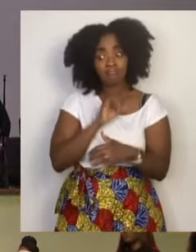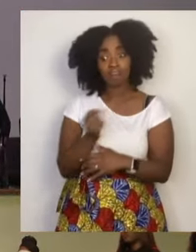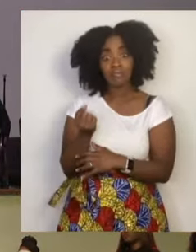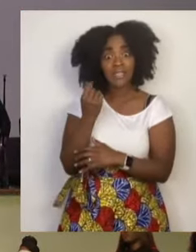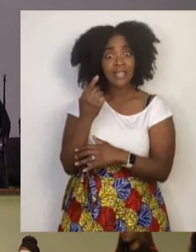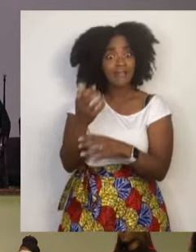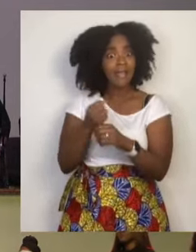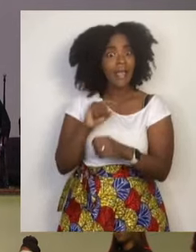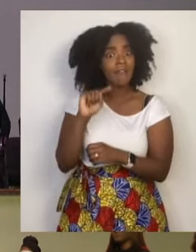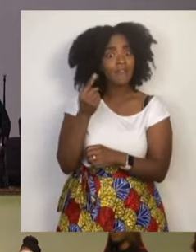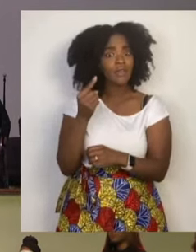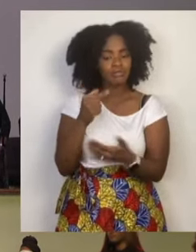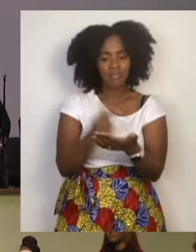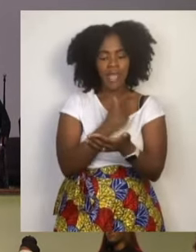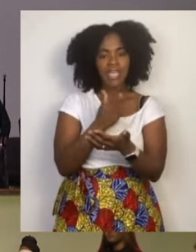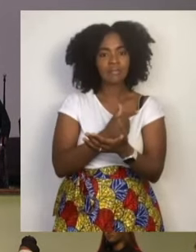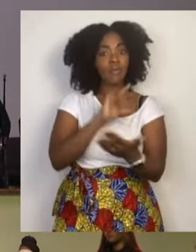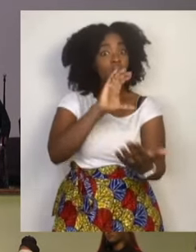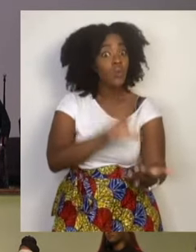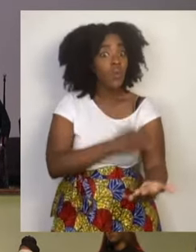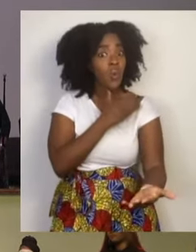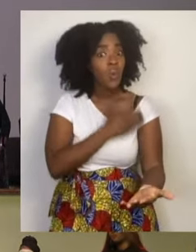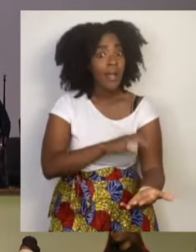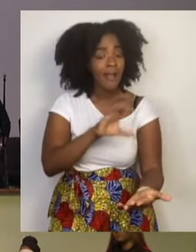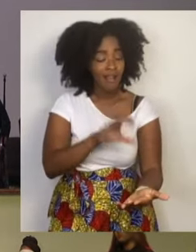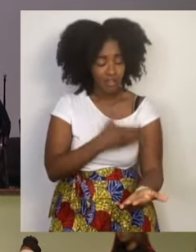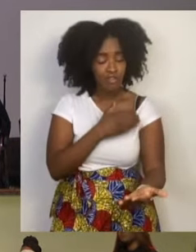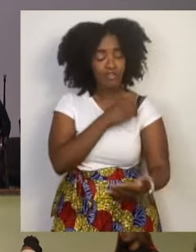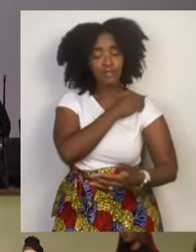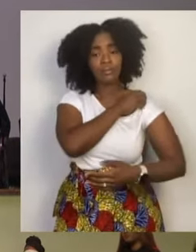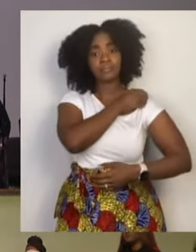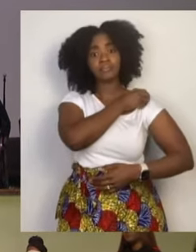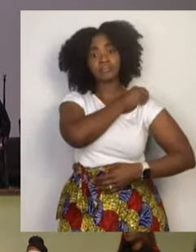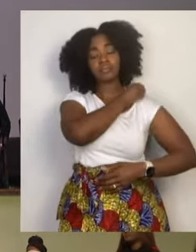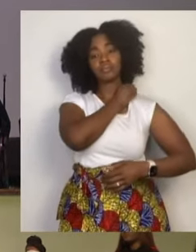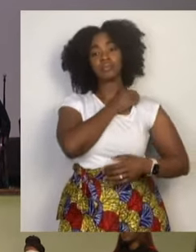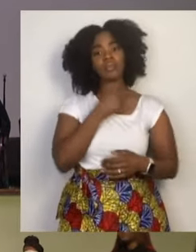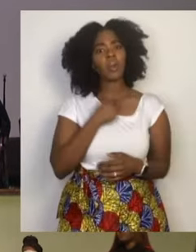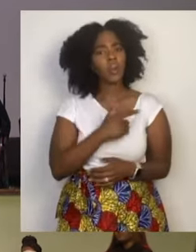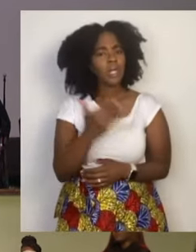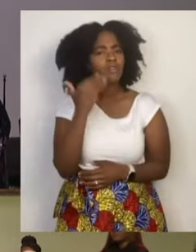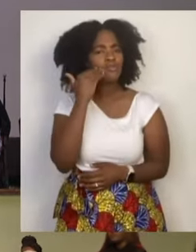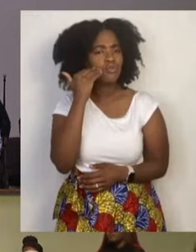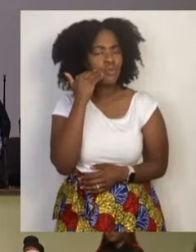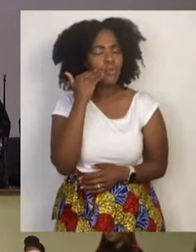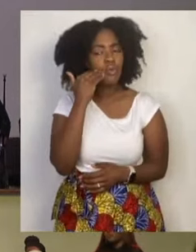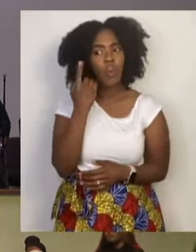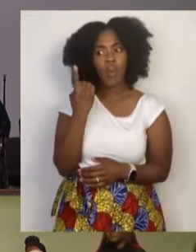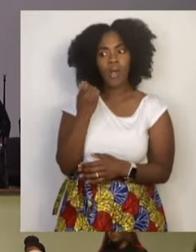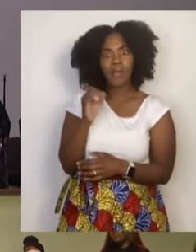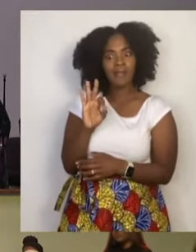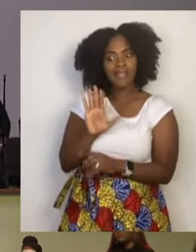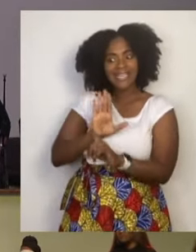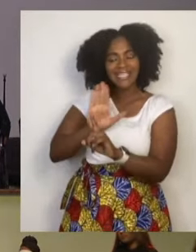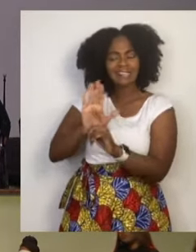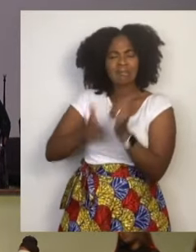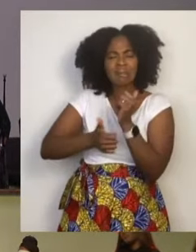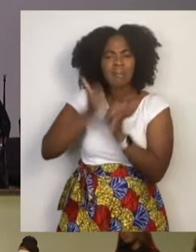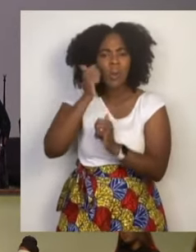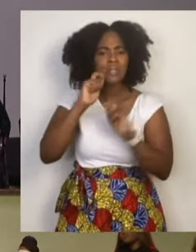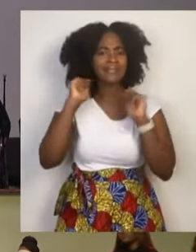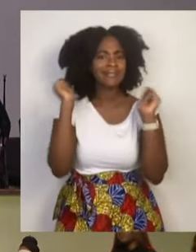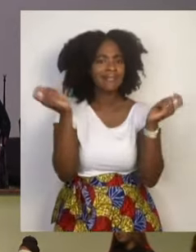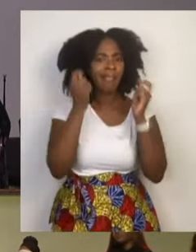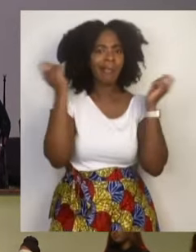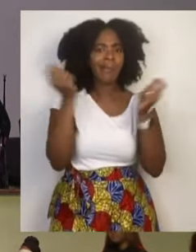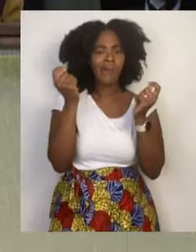highly trained in piano. And we know him from one of his most celebrated pieces that has become one of the most